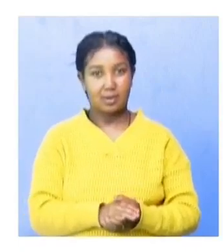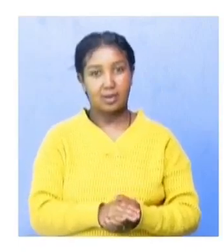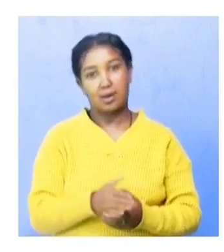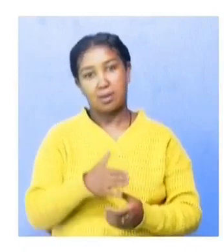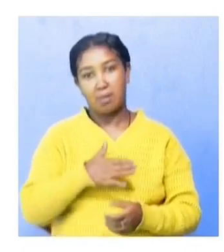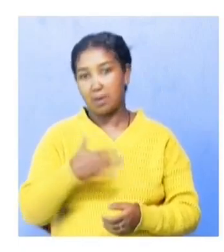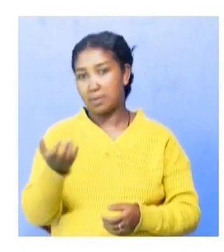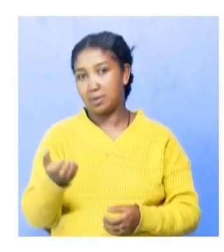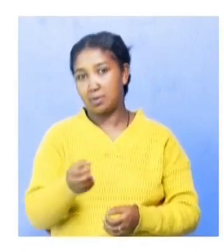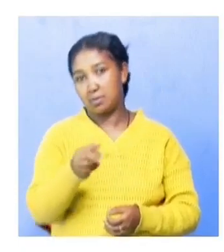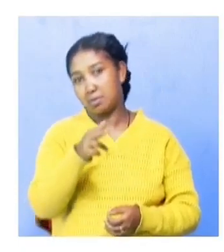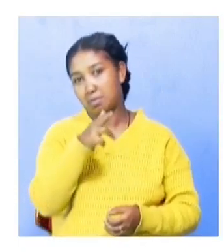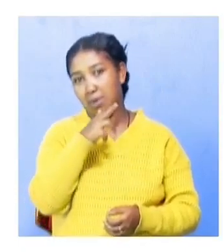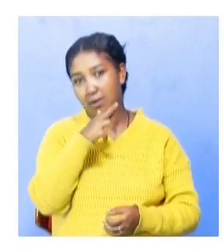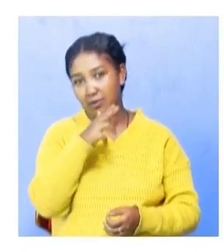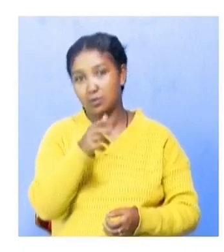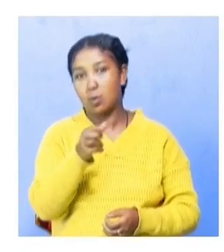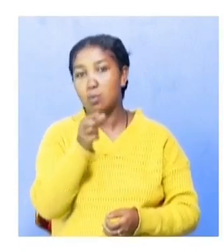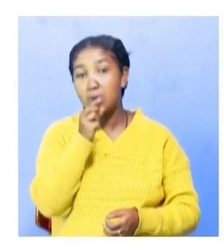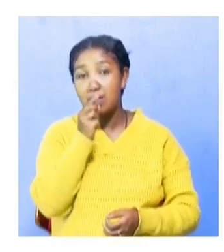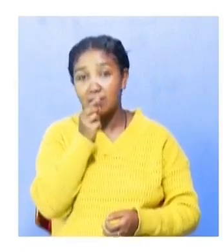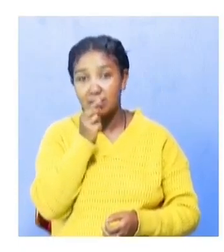my breakfast.